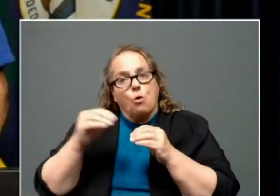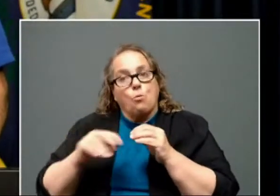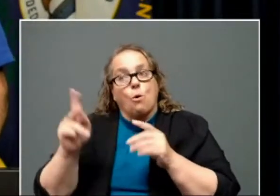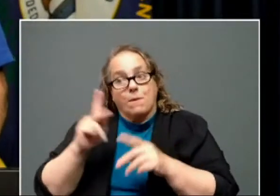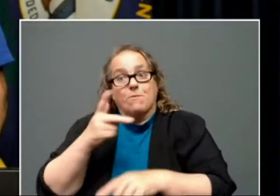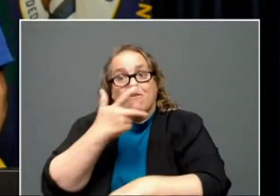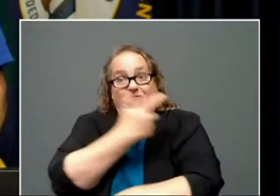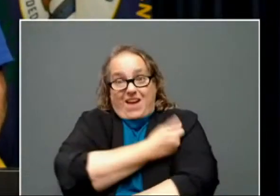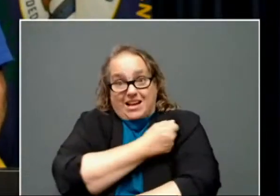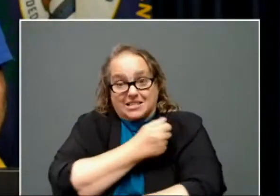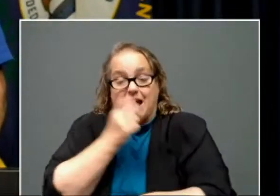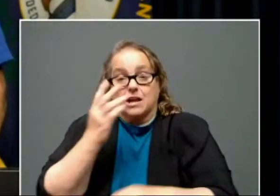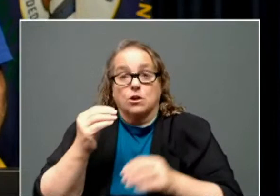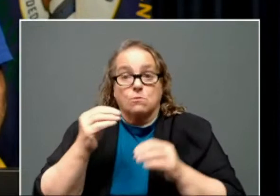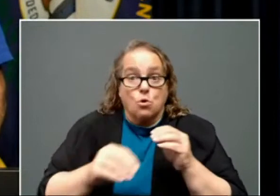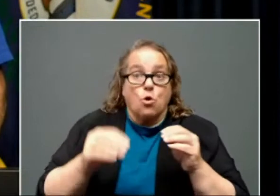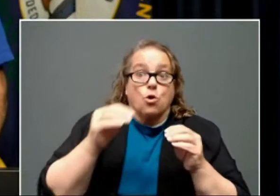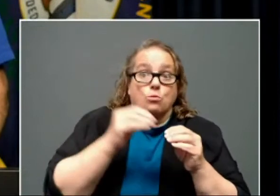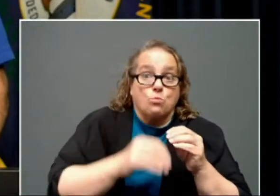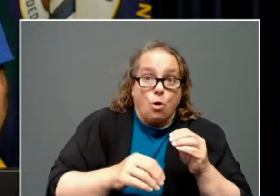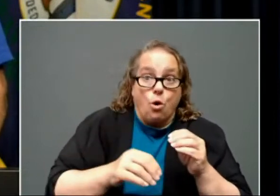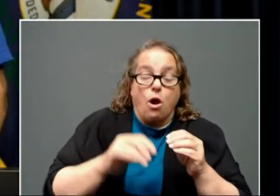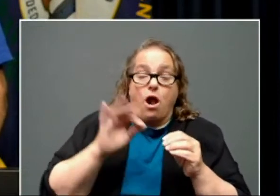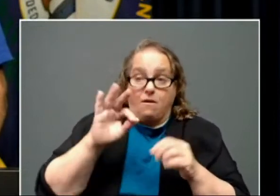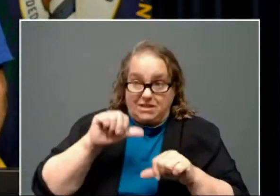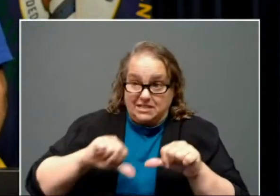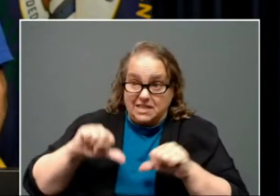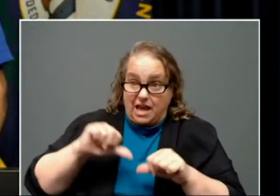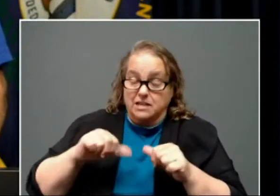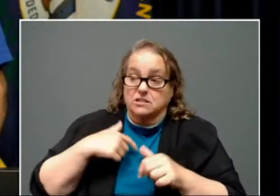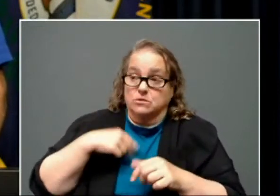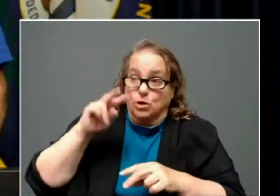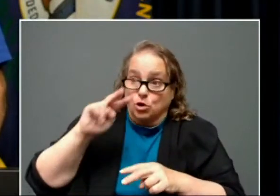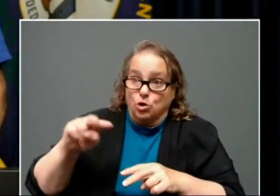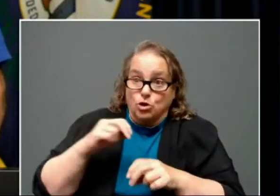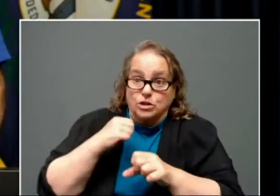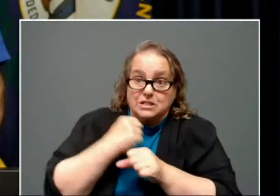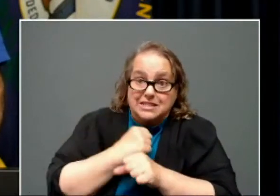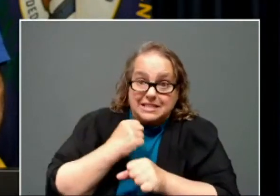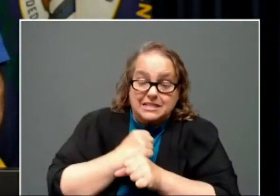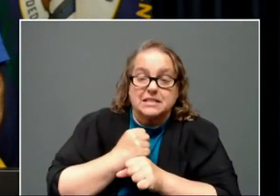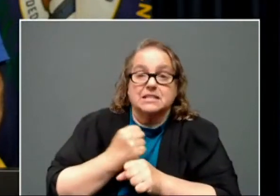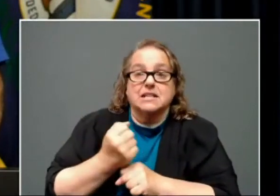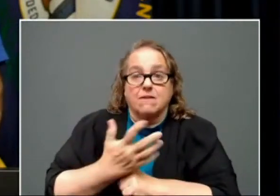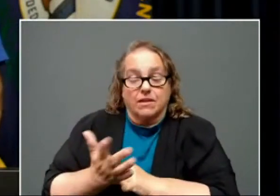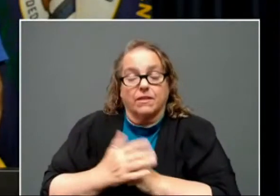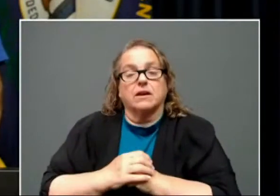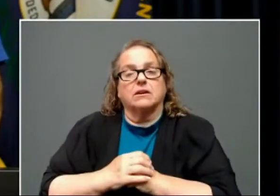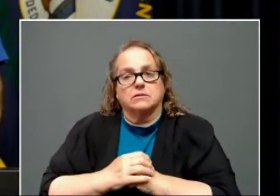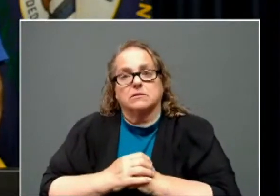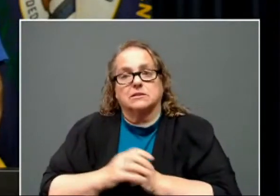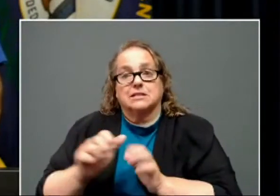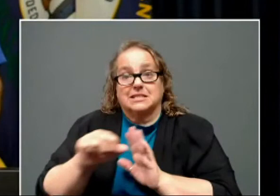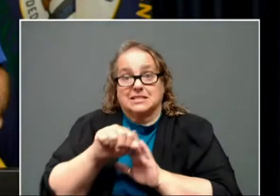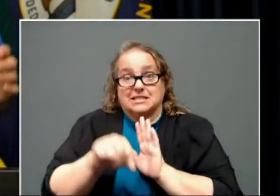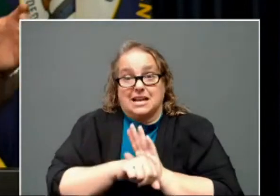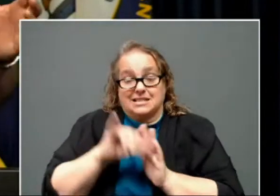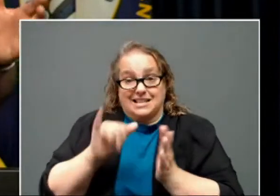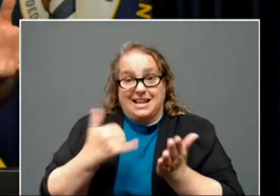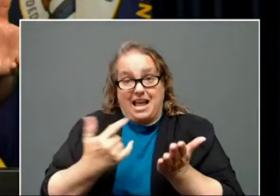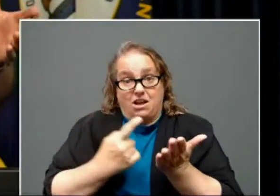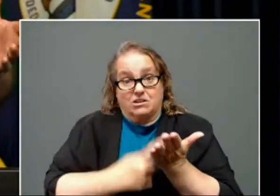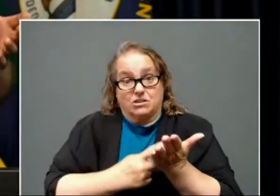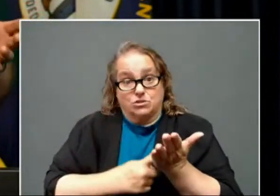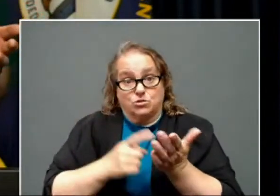get more and more of the science coming in. The states that are supposedly talking about a date to loosen haven't